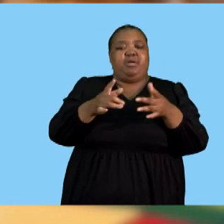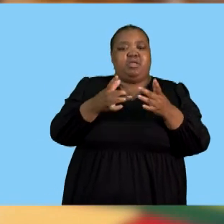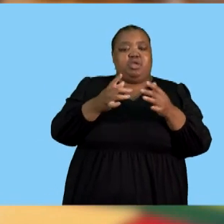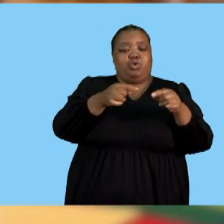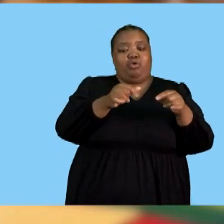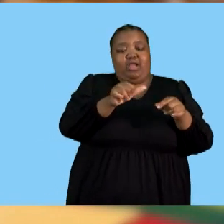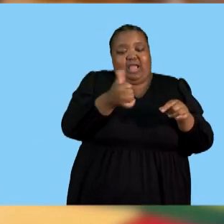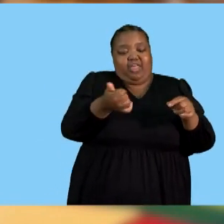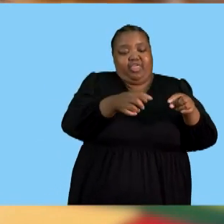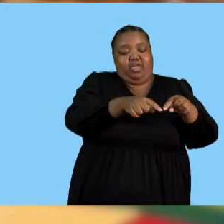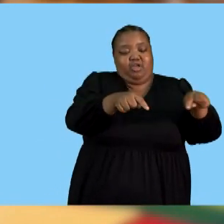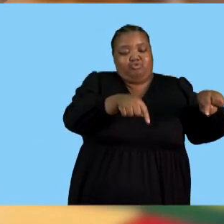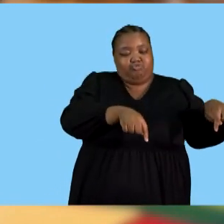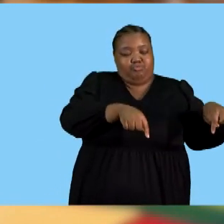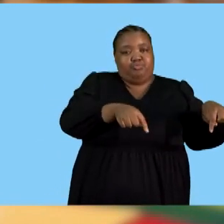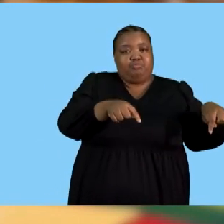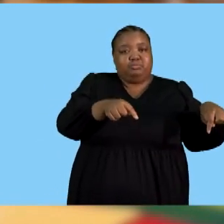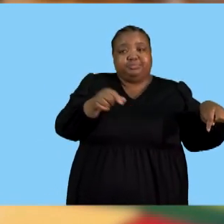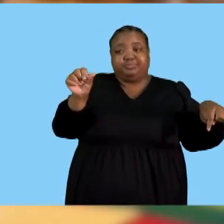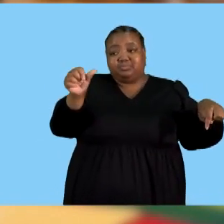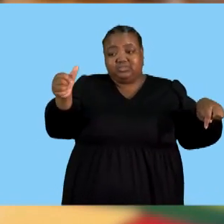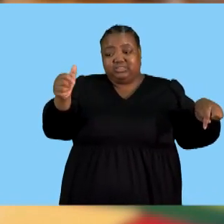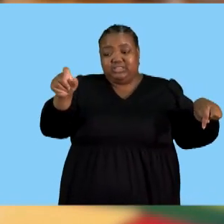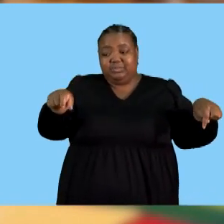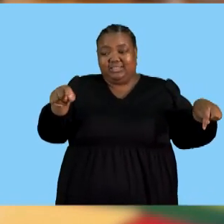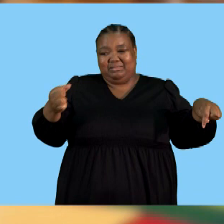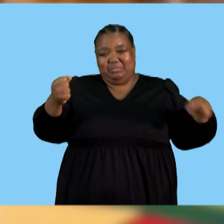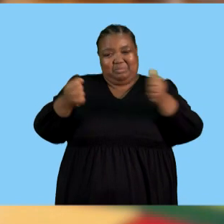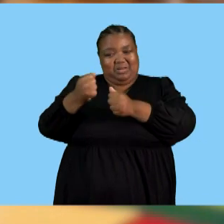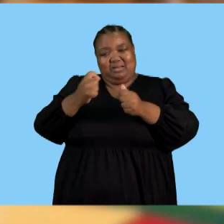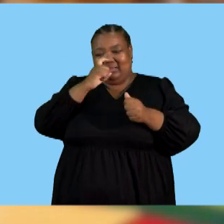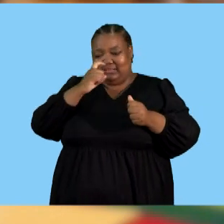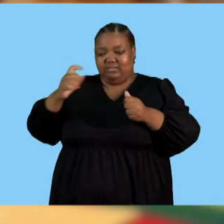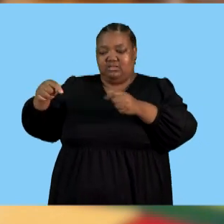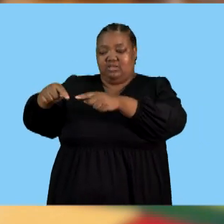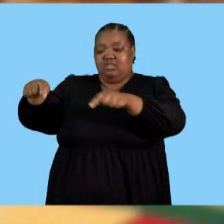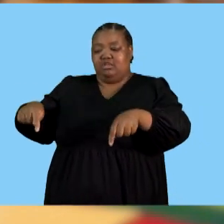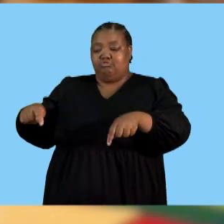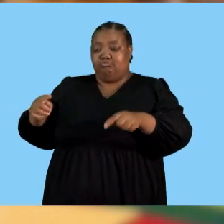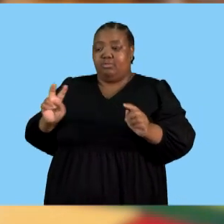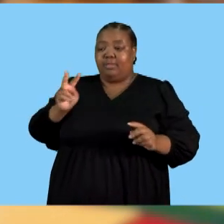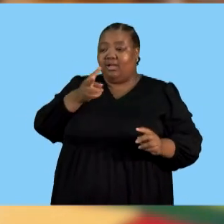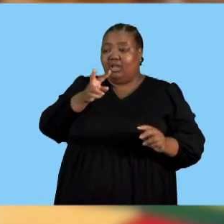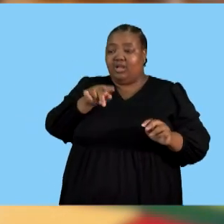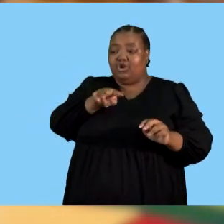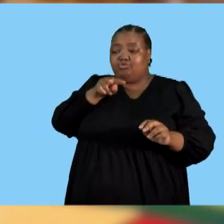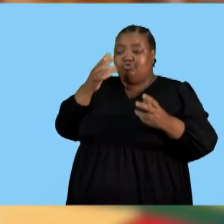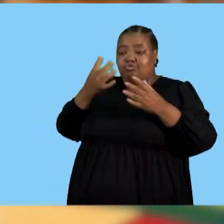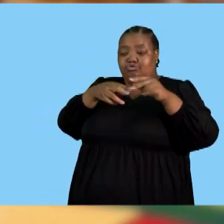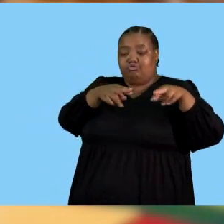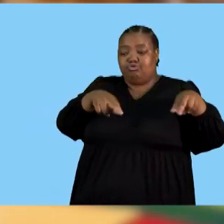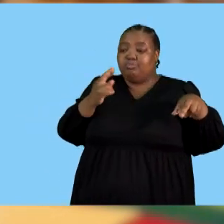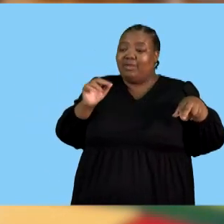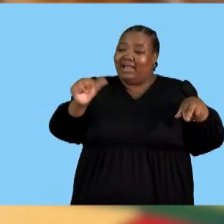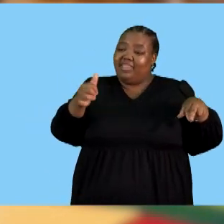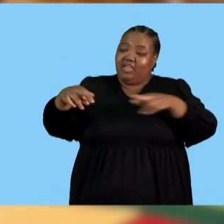your mother or whoever is in the other room, you cannot be able to see through the brick wall to see what they are doing. So you need to go